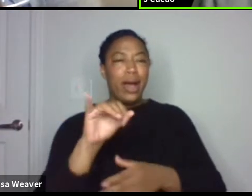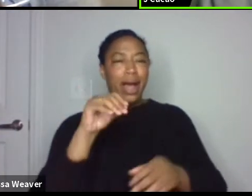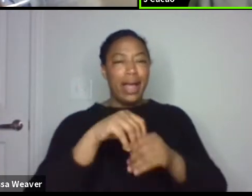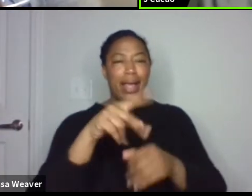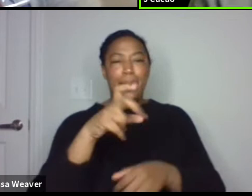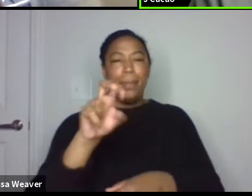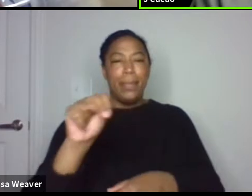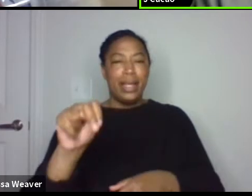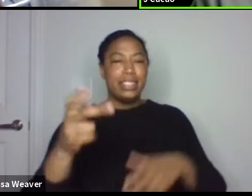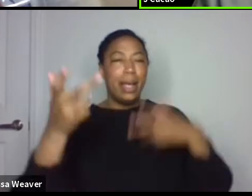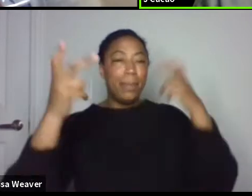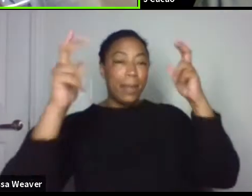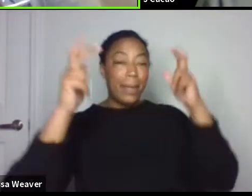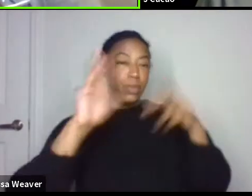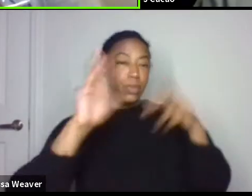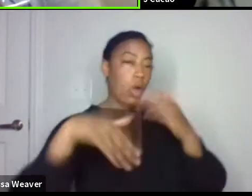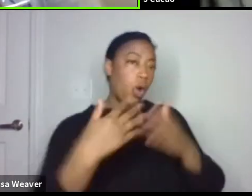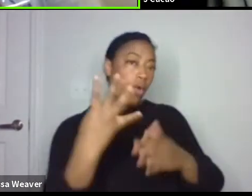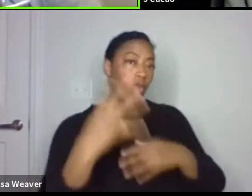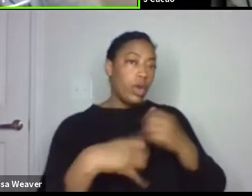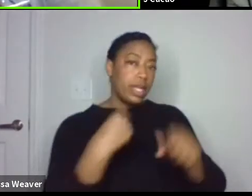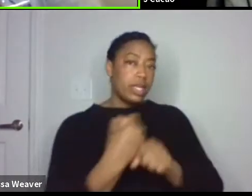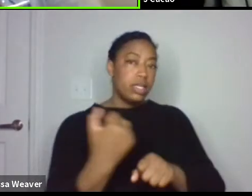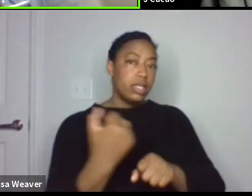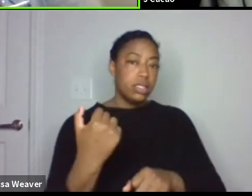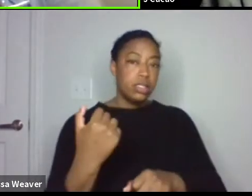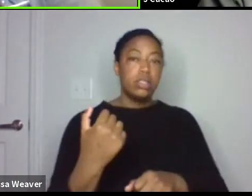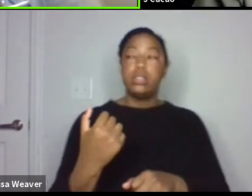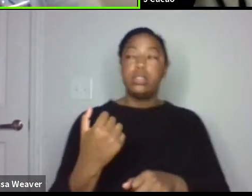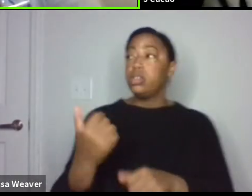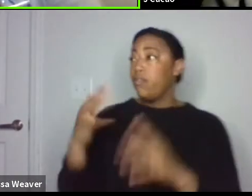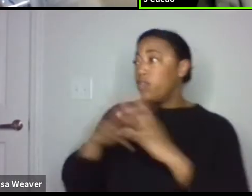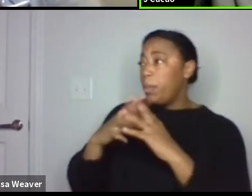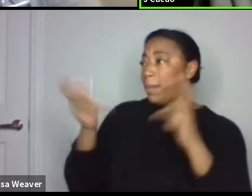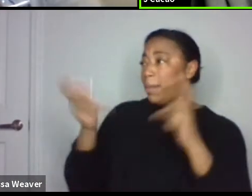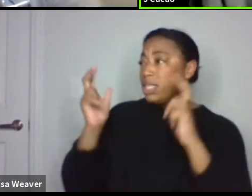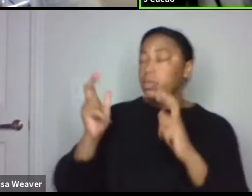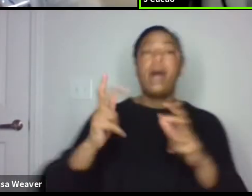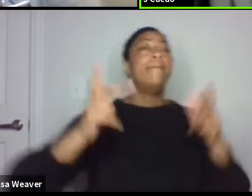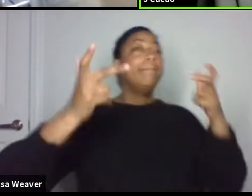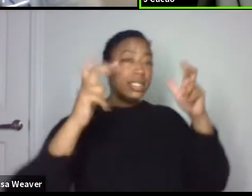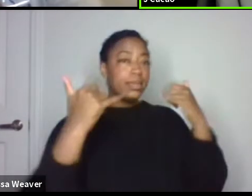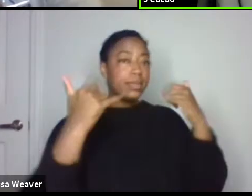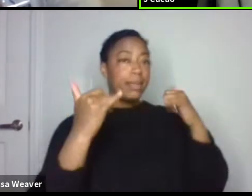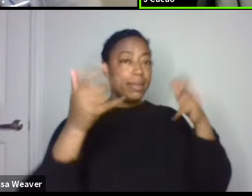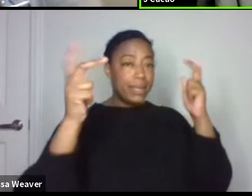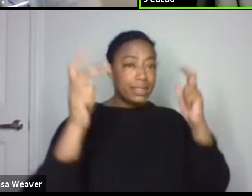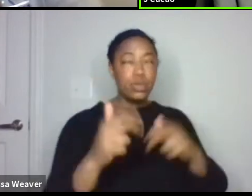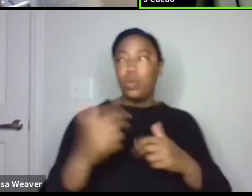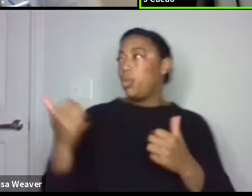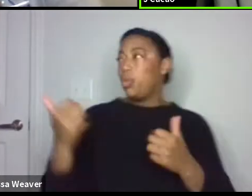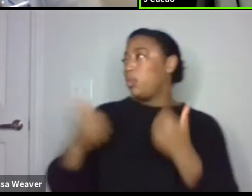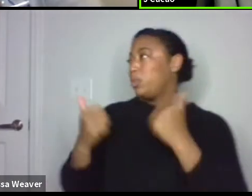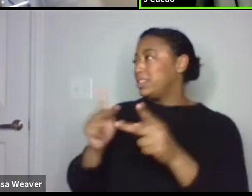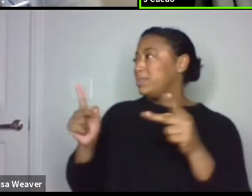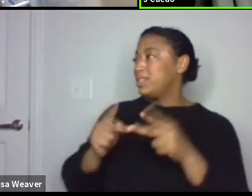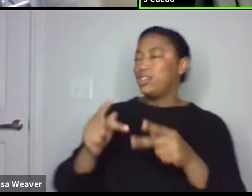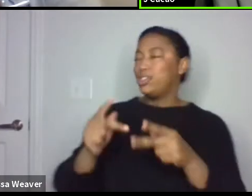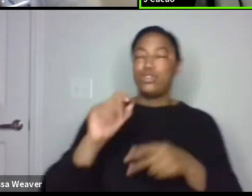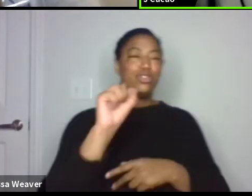well, all 4 years. Football or basketball? Basketball. Yeah, I played basketball. What position? Shooting